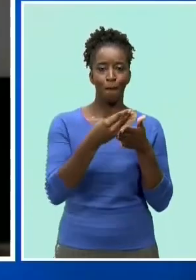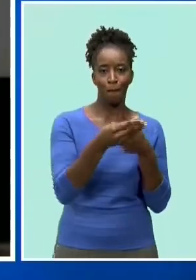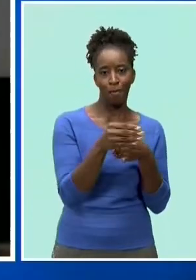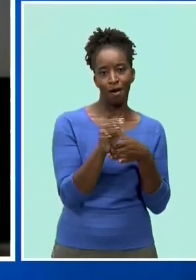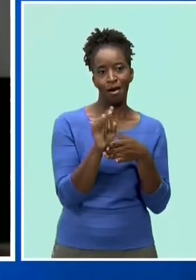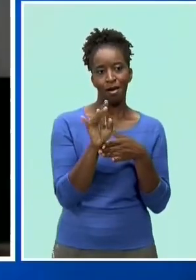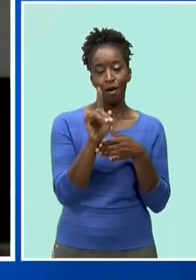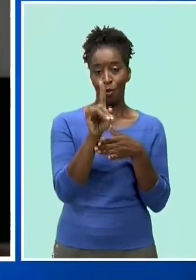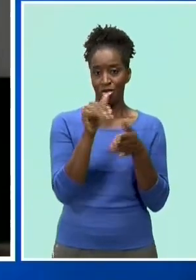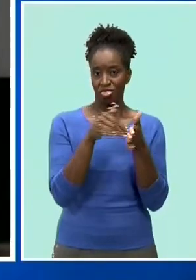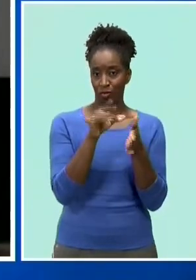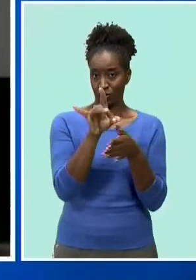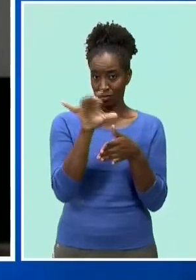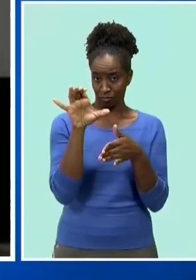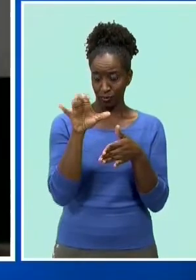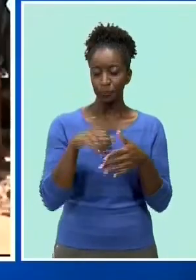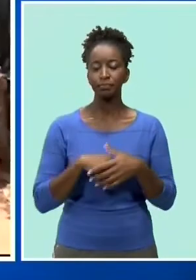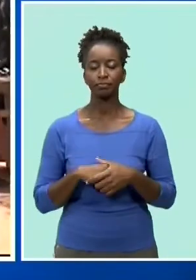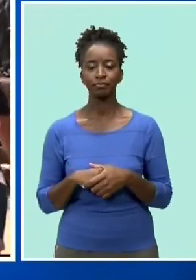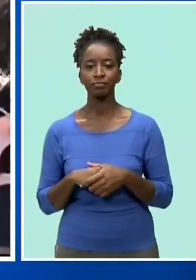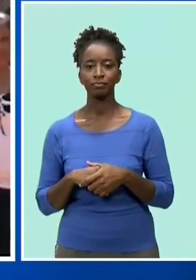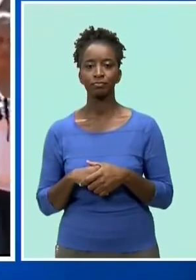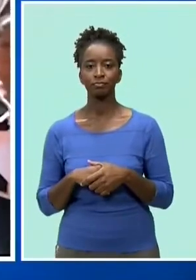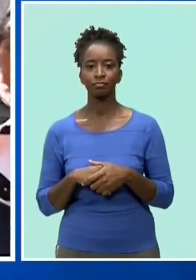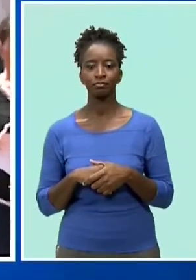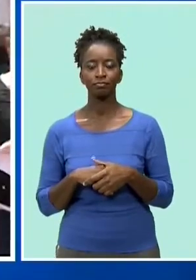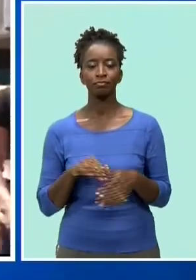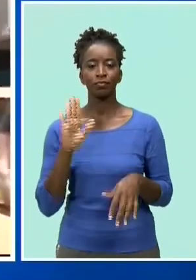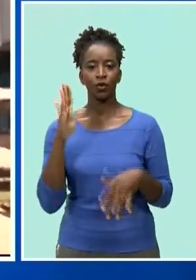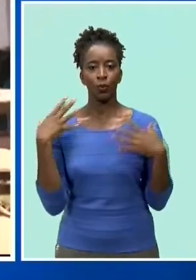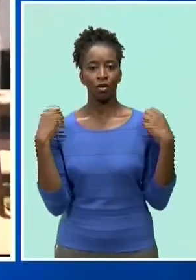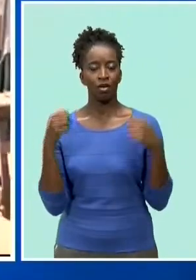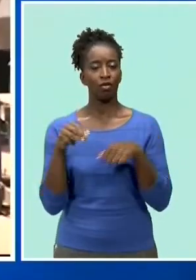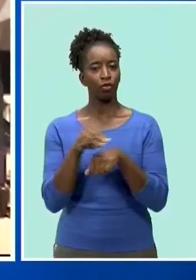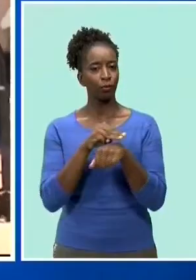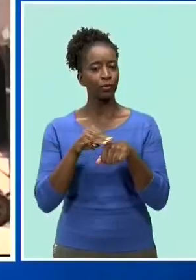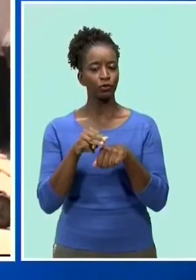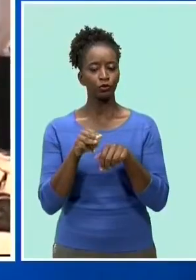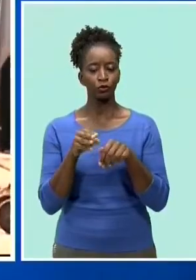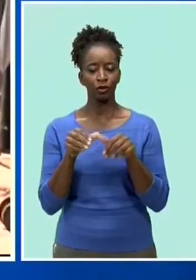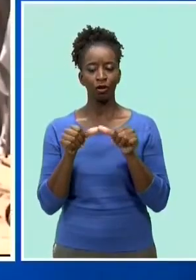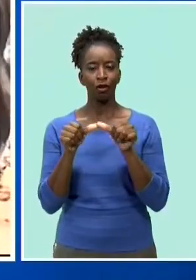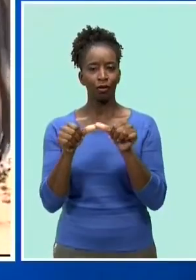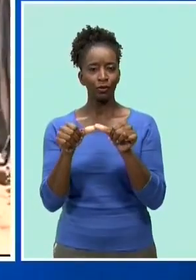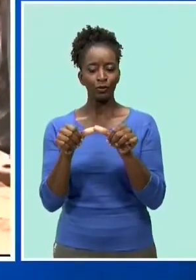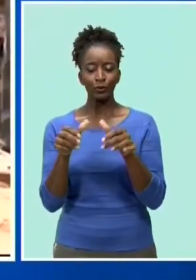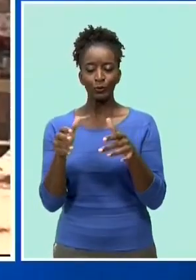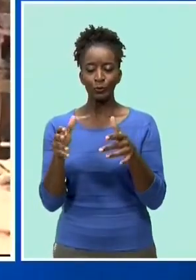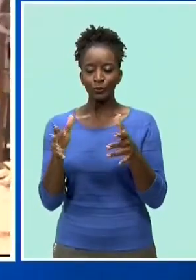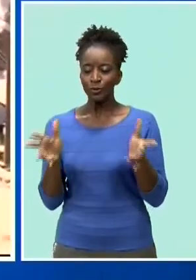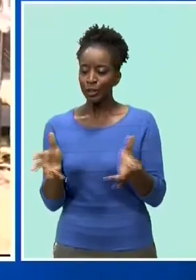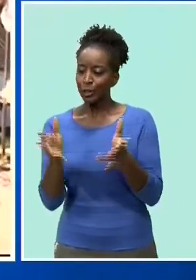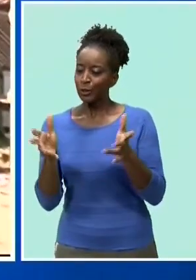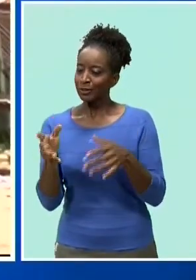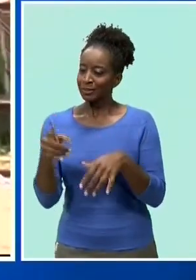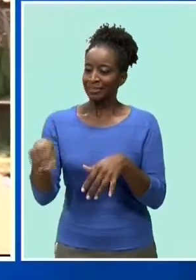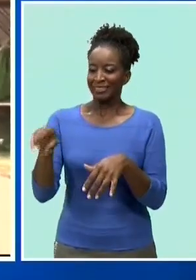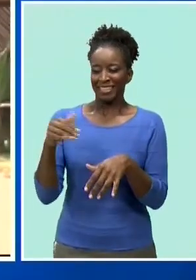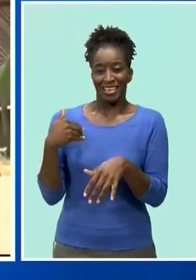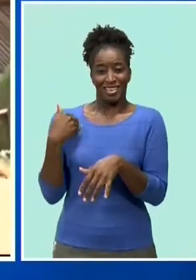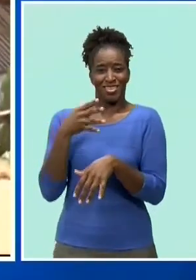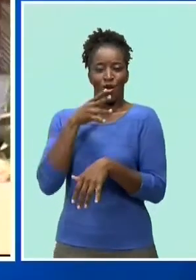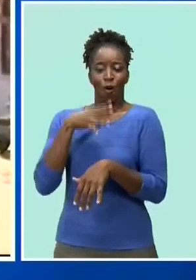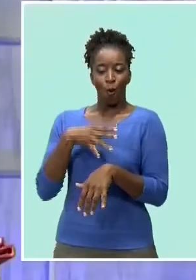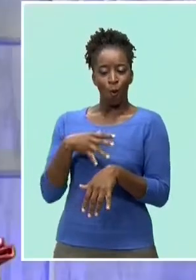revealed that the Public Health Ministry will continue to work in the hinterland communities to reduce cases of teenage pregnancy through a